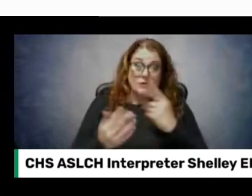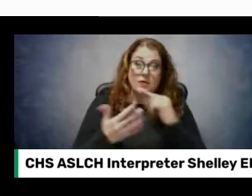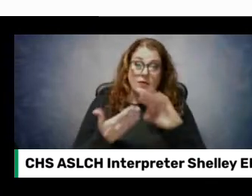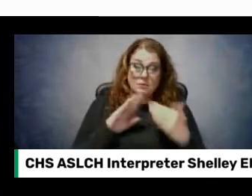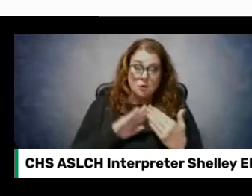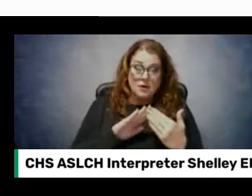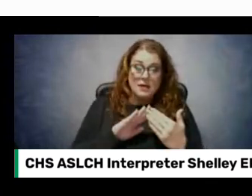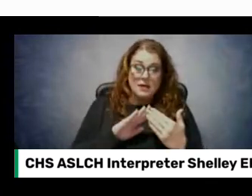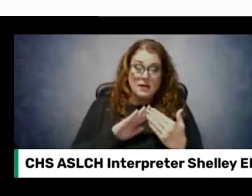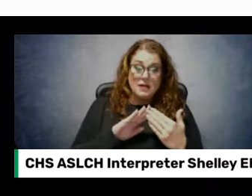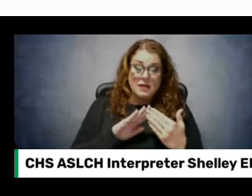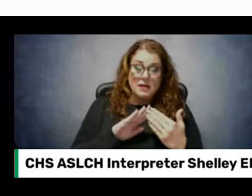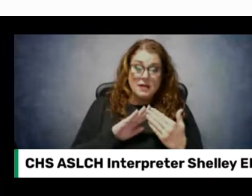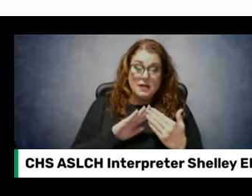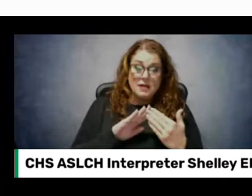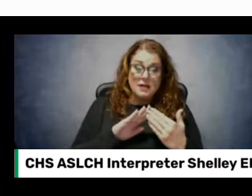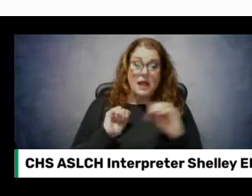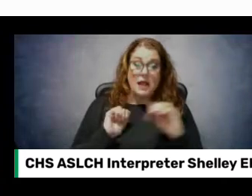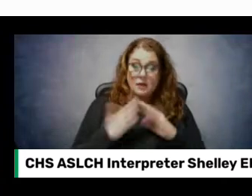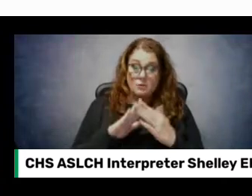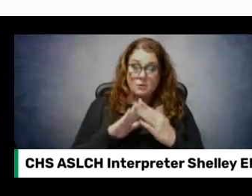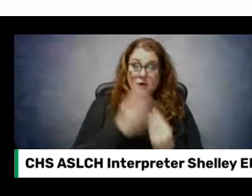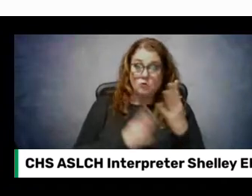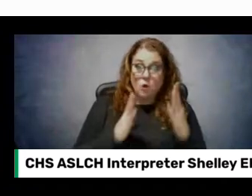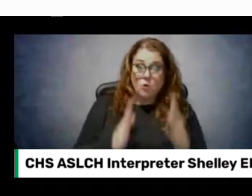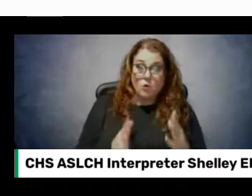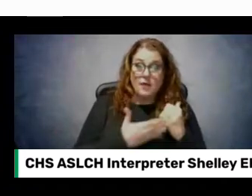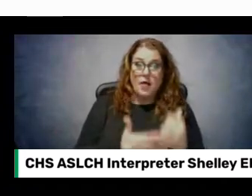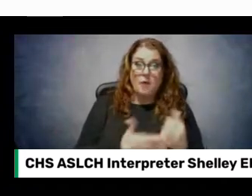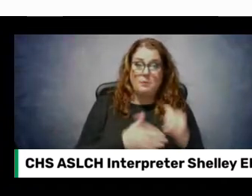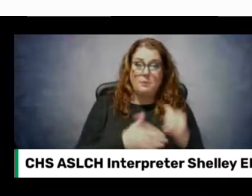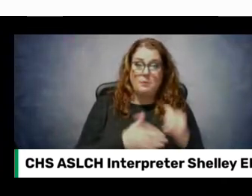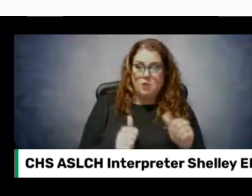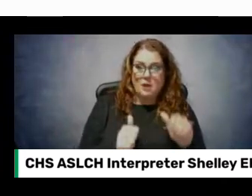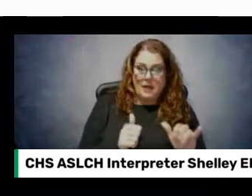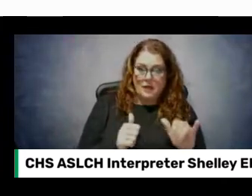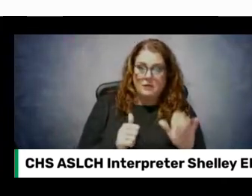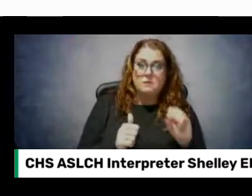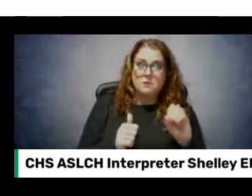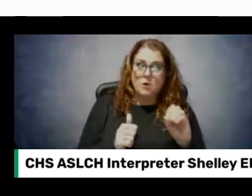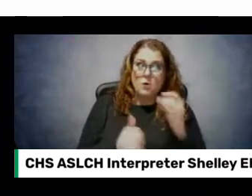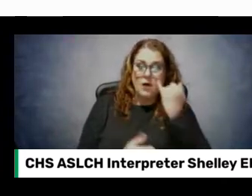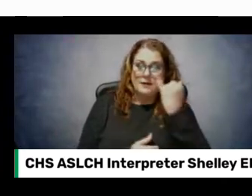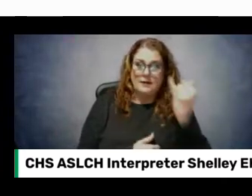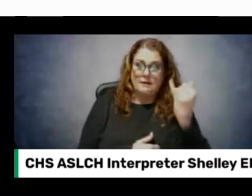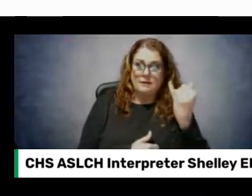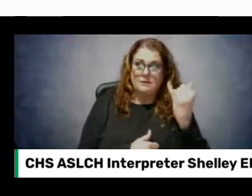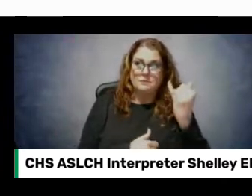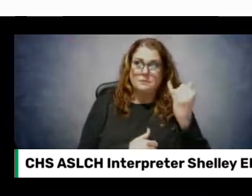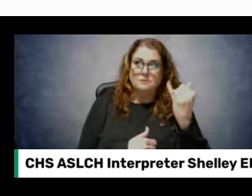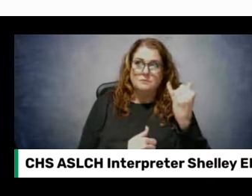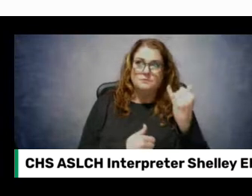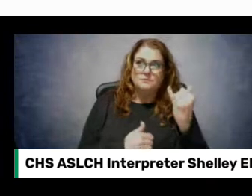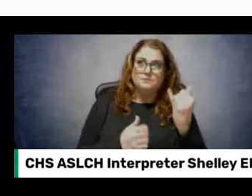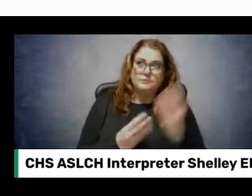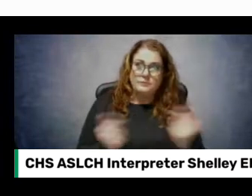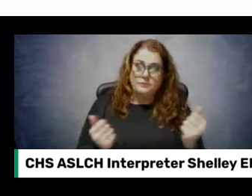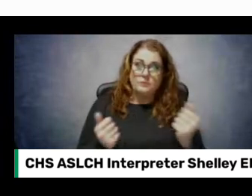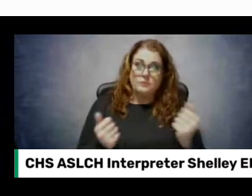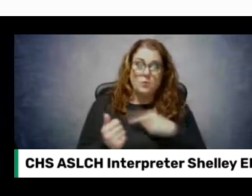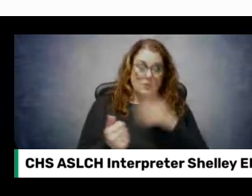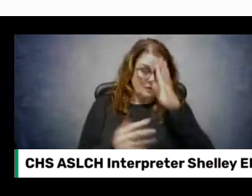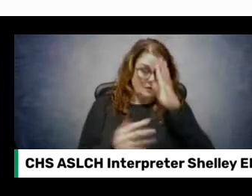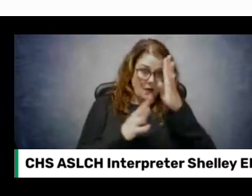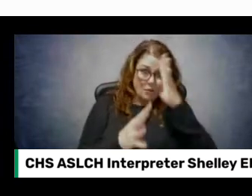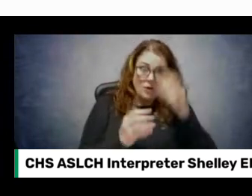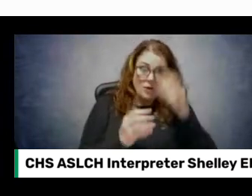community is and the community of growers are helping to shape this. So the idea is that the solutions we come up with are